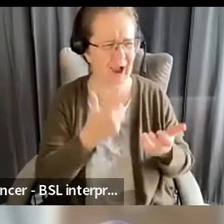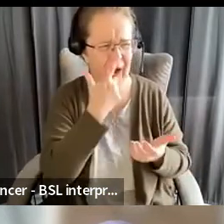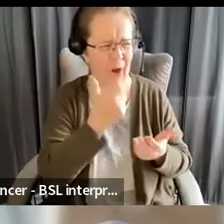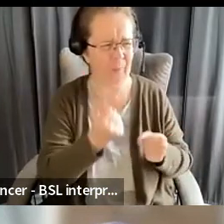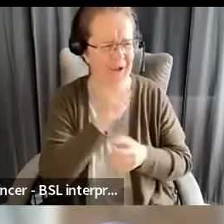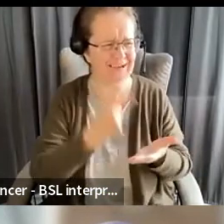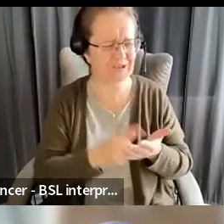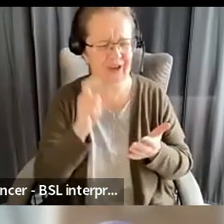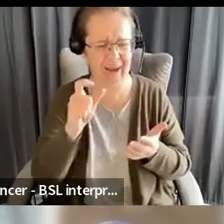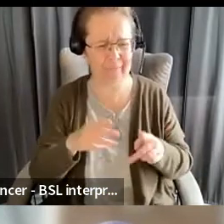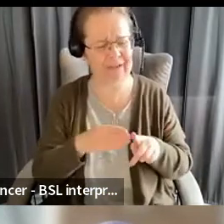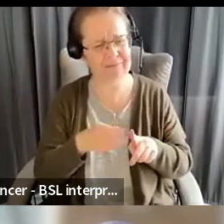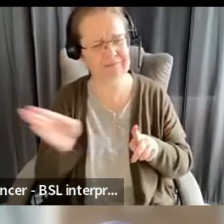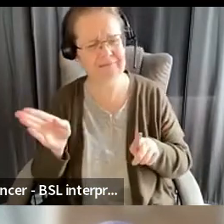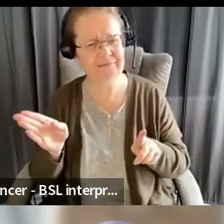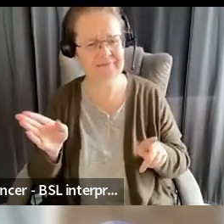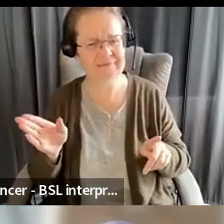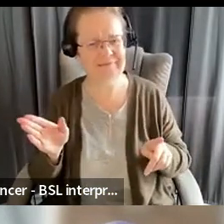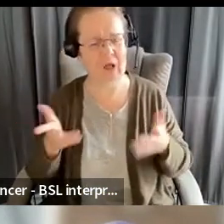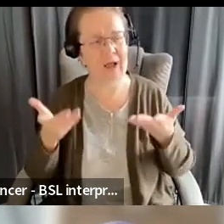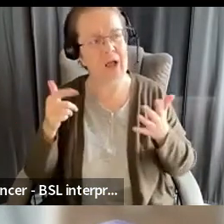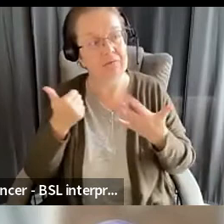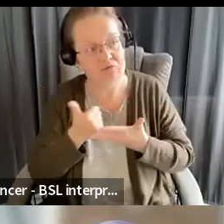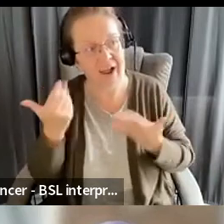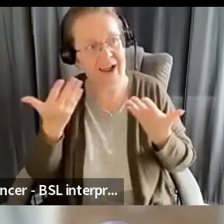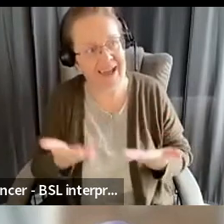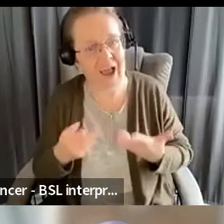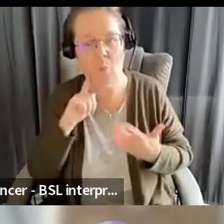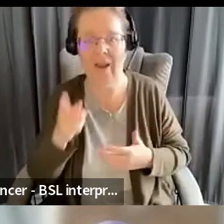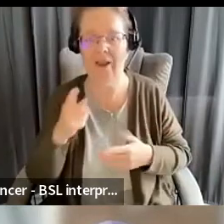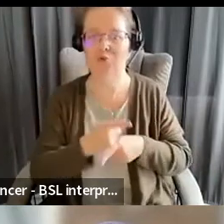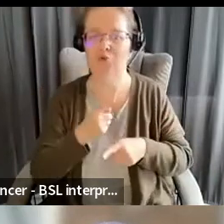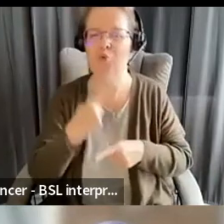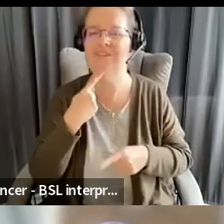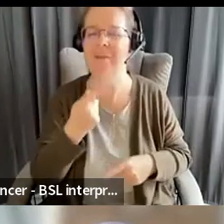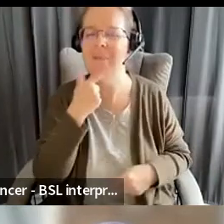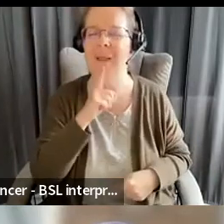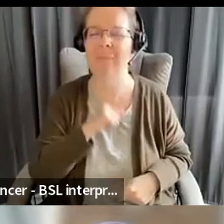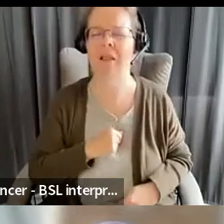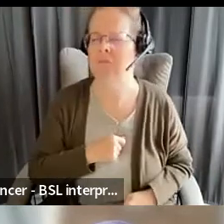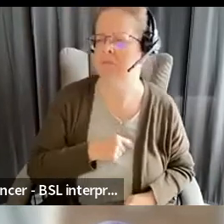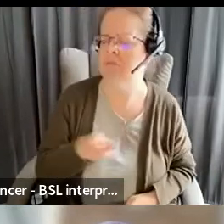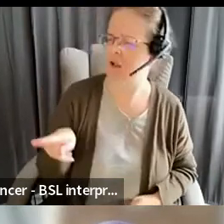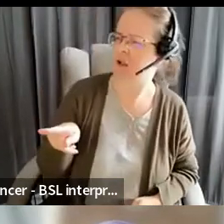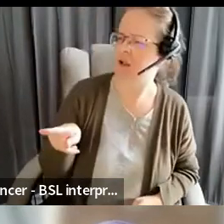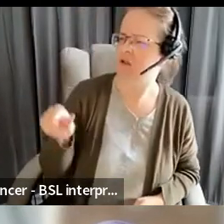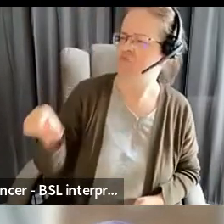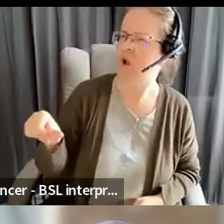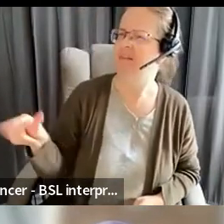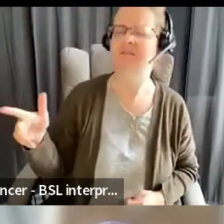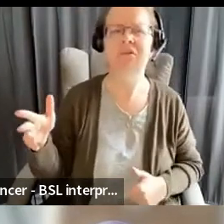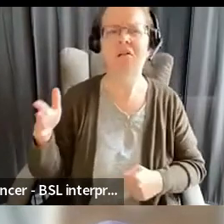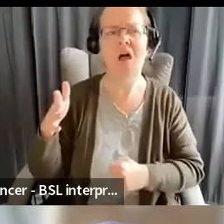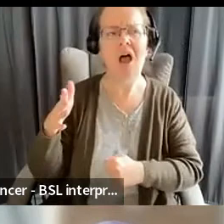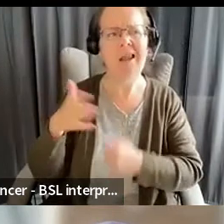box? And it's great that now when you do talk, or when you do say something, people think, hang on a sec, oh, that's actually a really